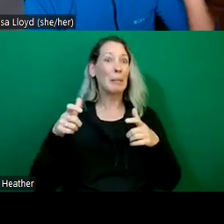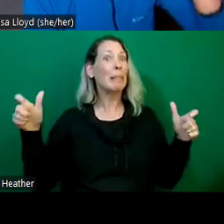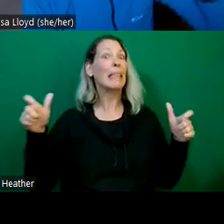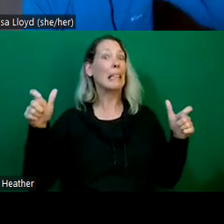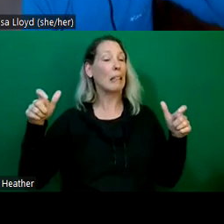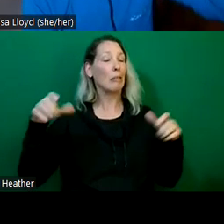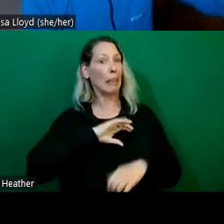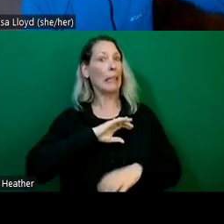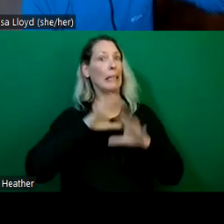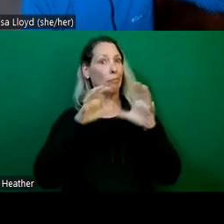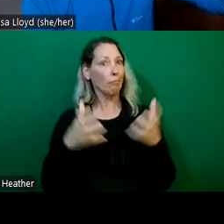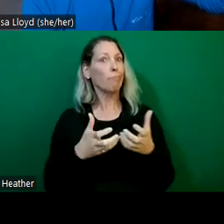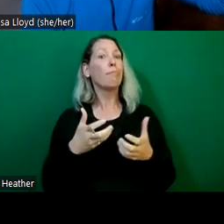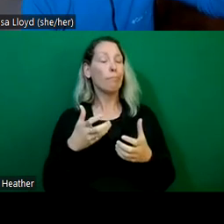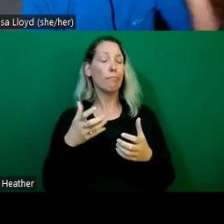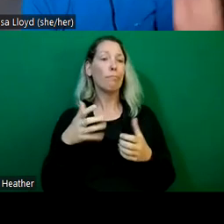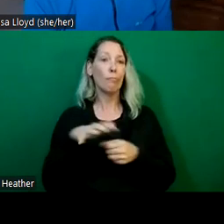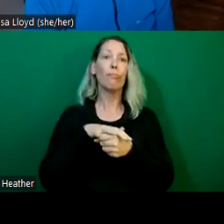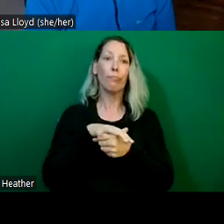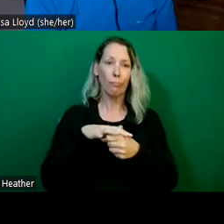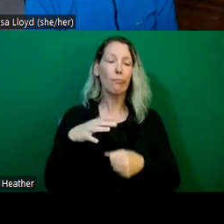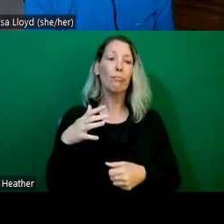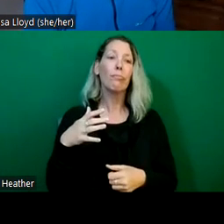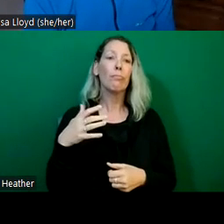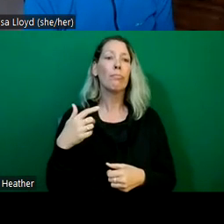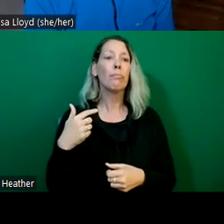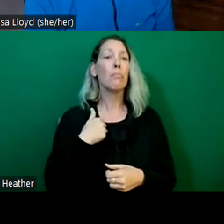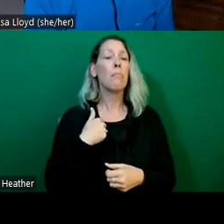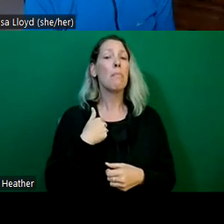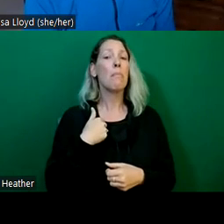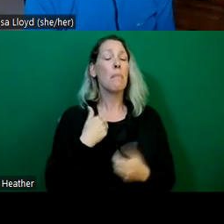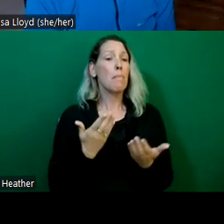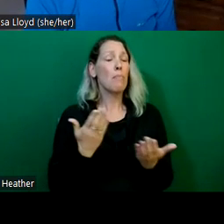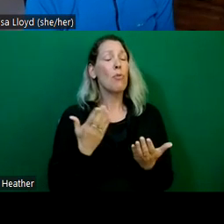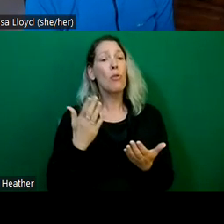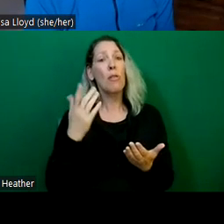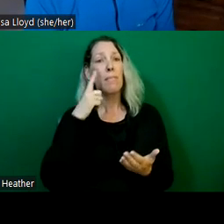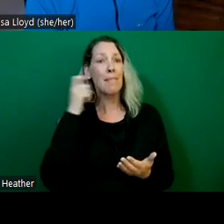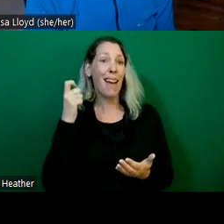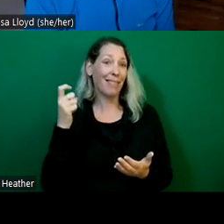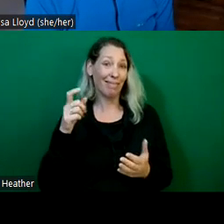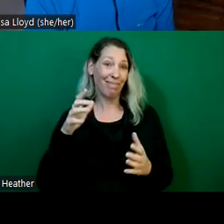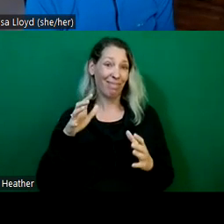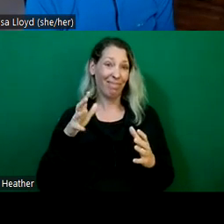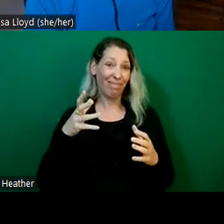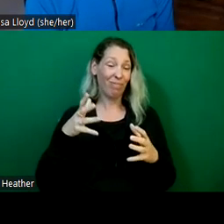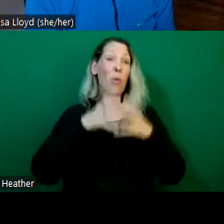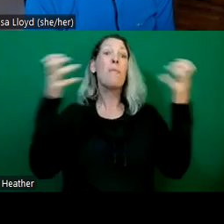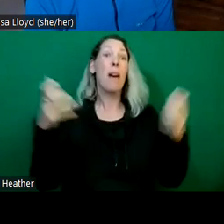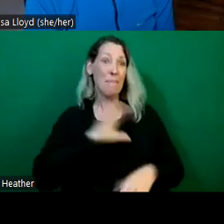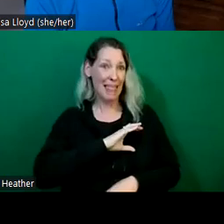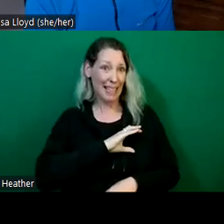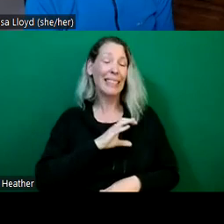country. I come partially because I'm from an over-policed community myself.